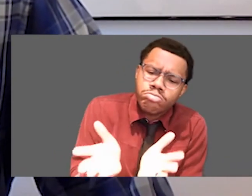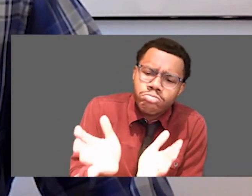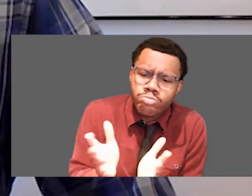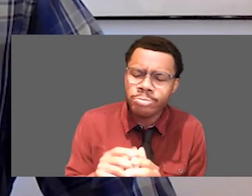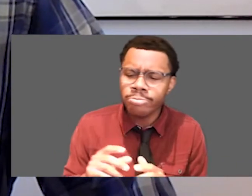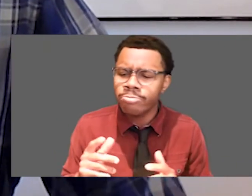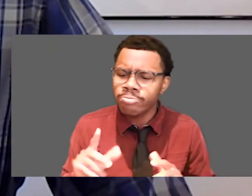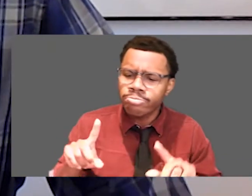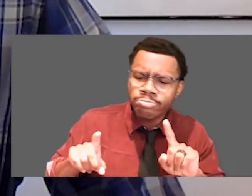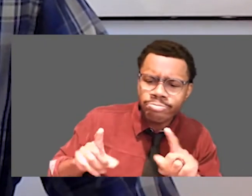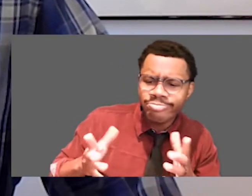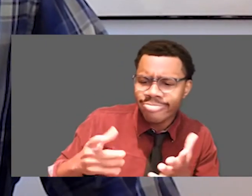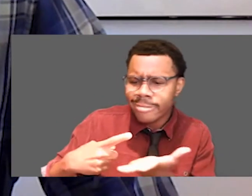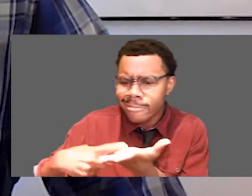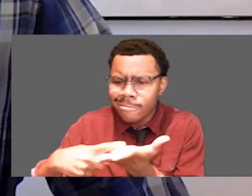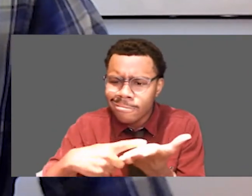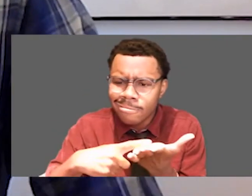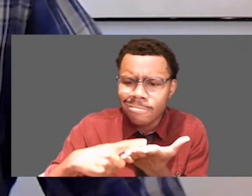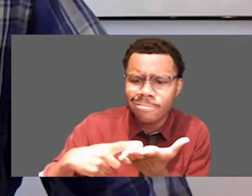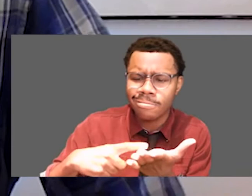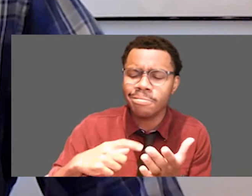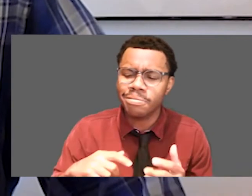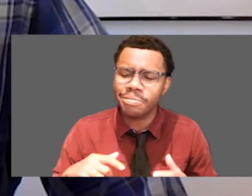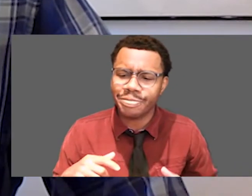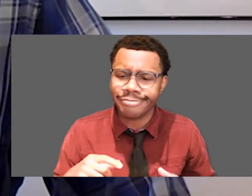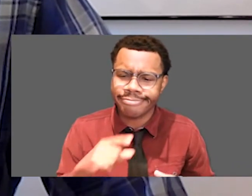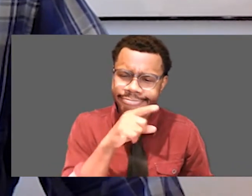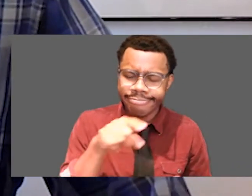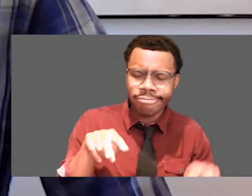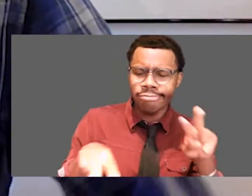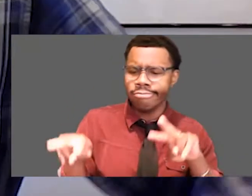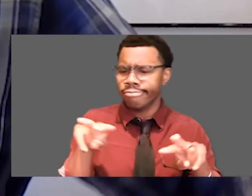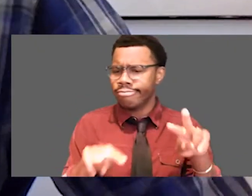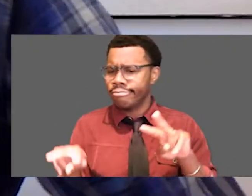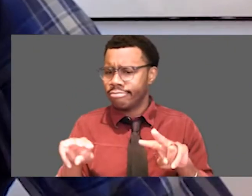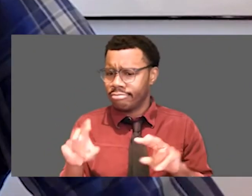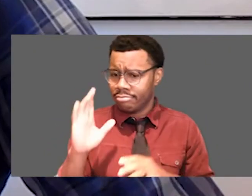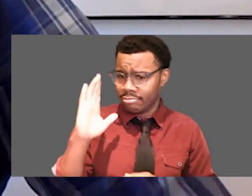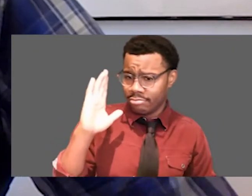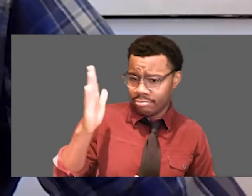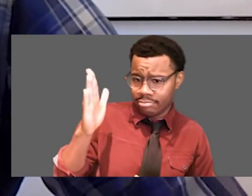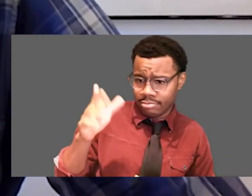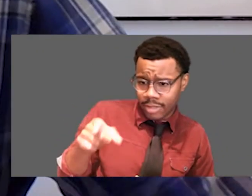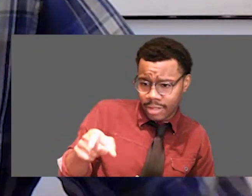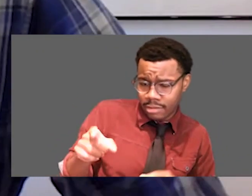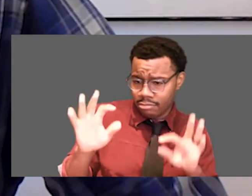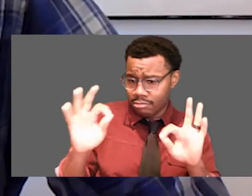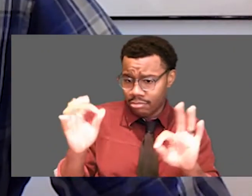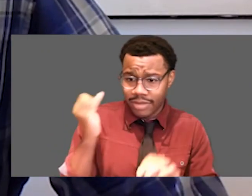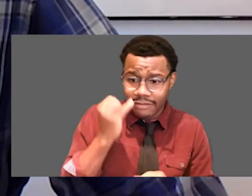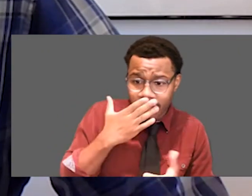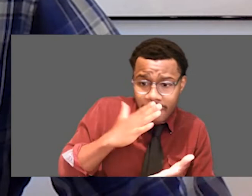to ascertain whether or not I'd be one of those guys who would be completely lose it when receiving bad